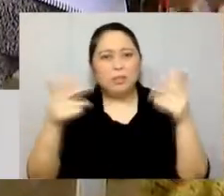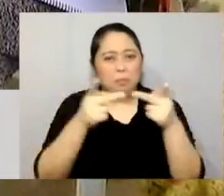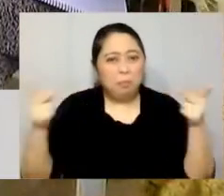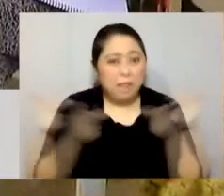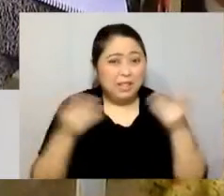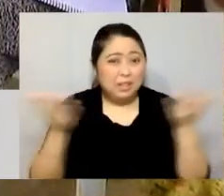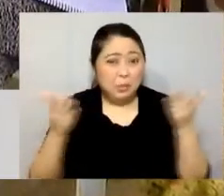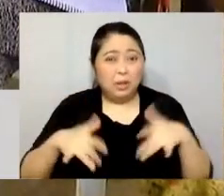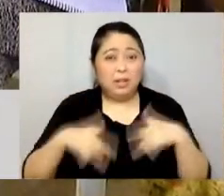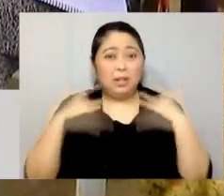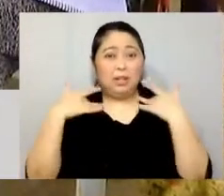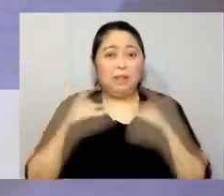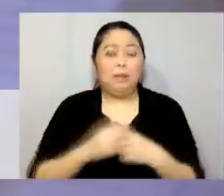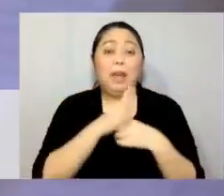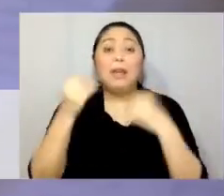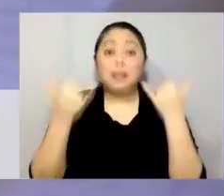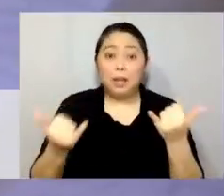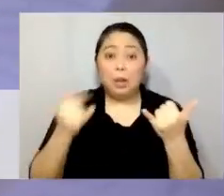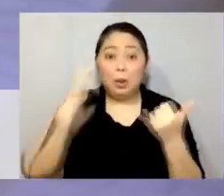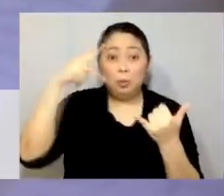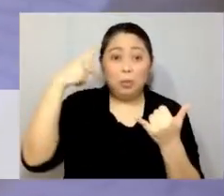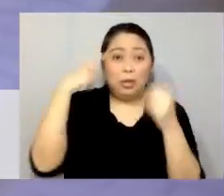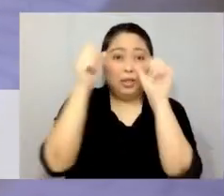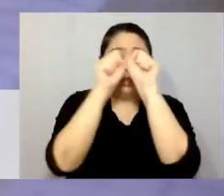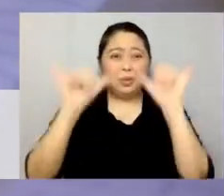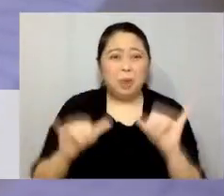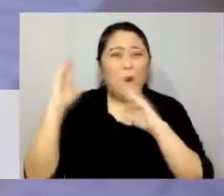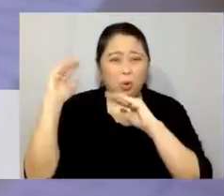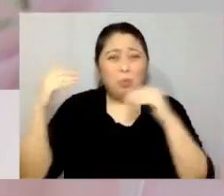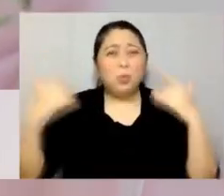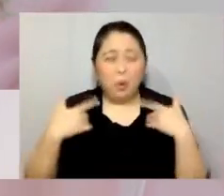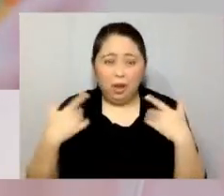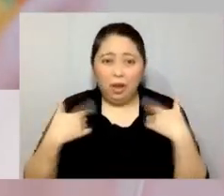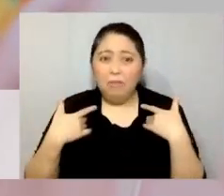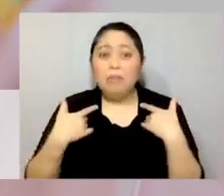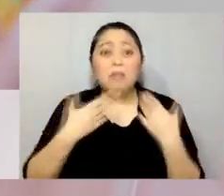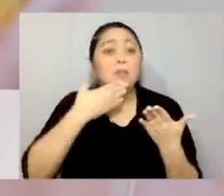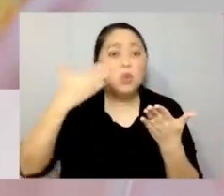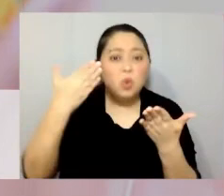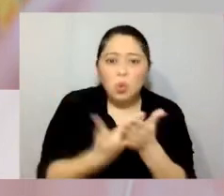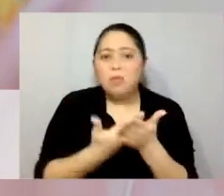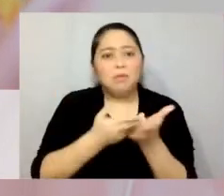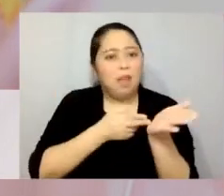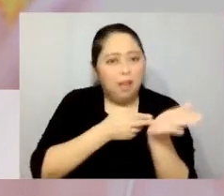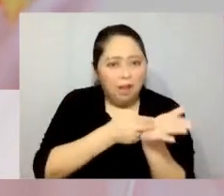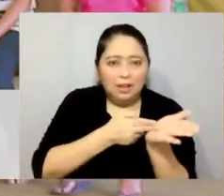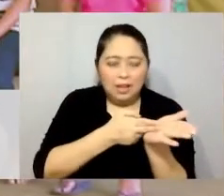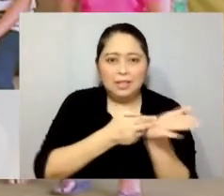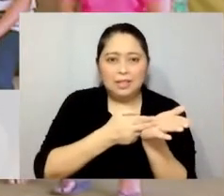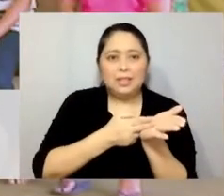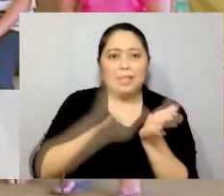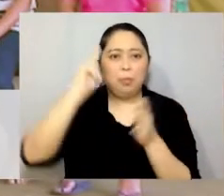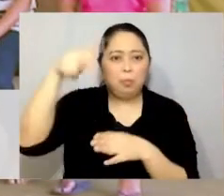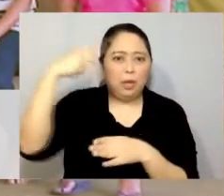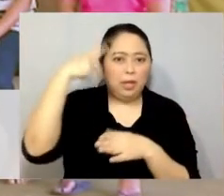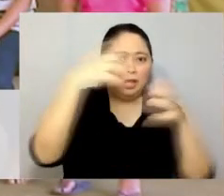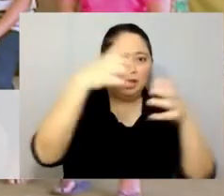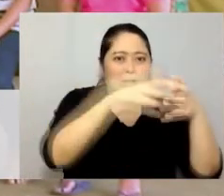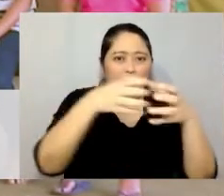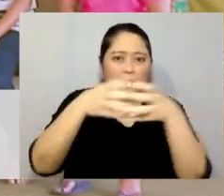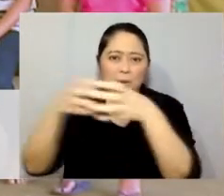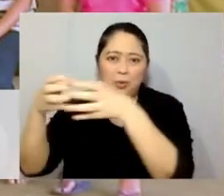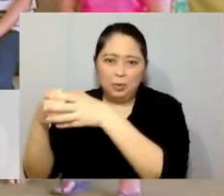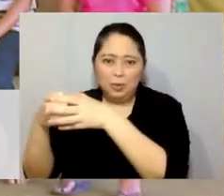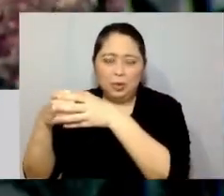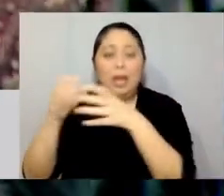This political system hopes to promote genuine and principled political parties, encouraging marginalized and underrepresented sectors